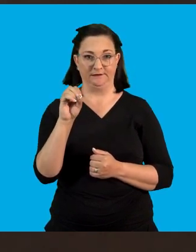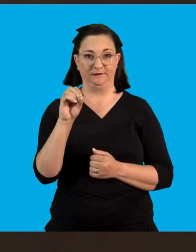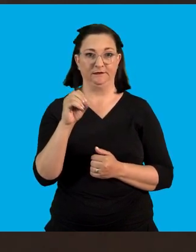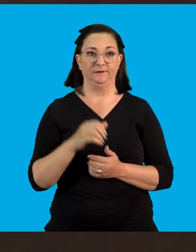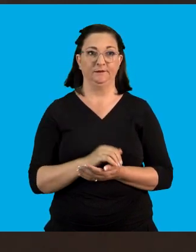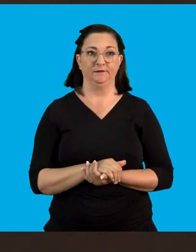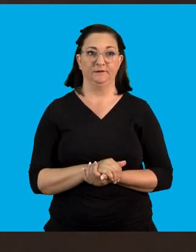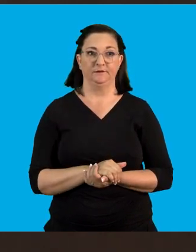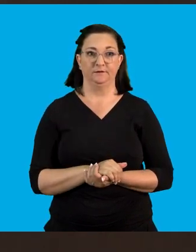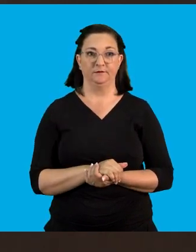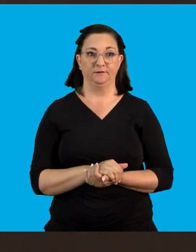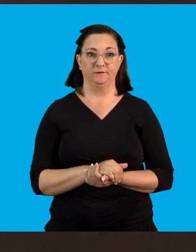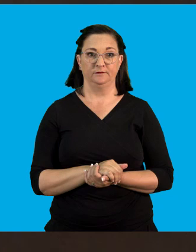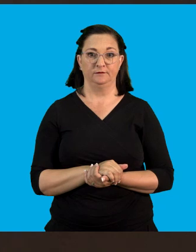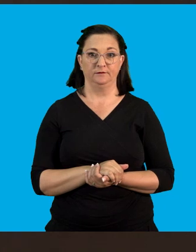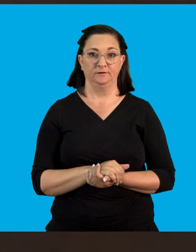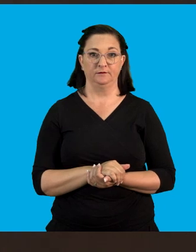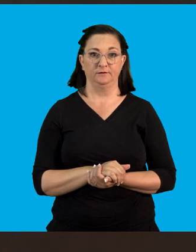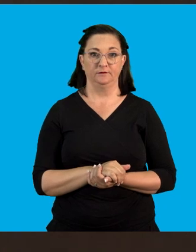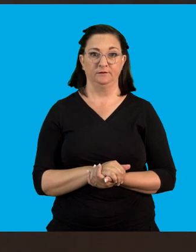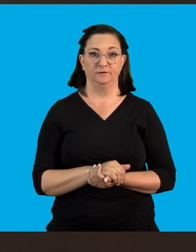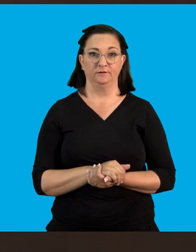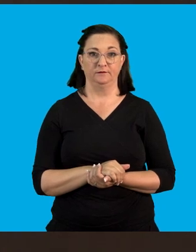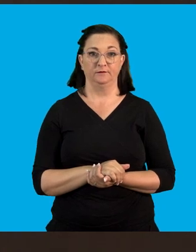360 degrees.